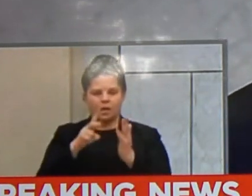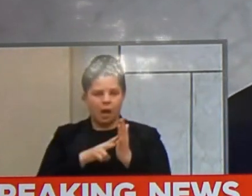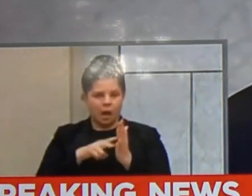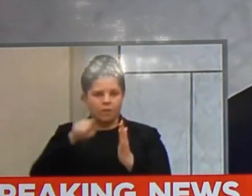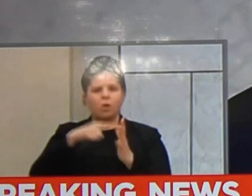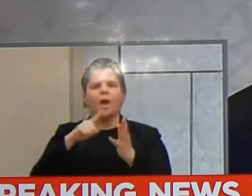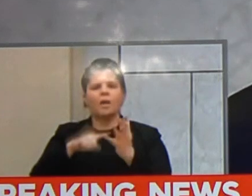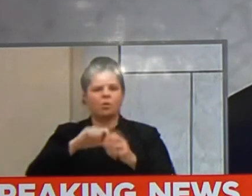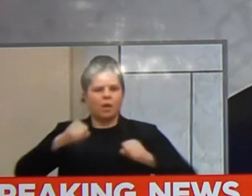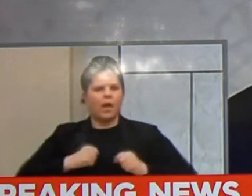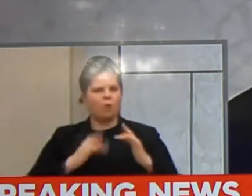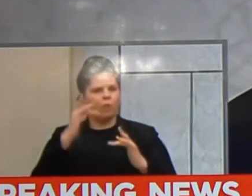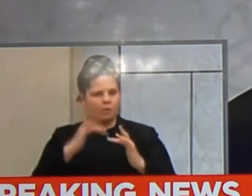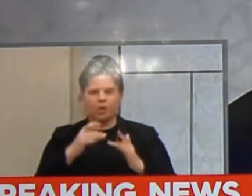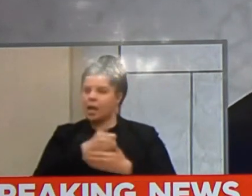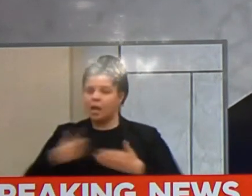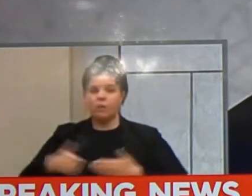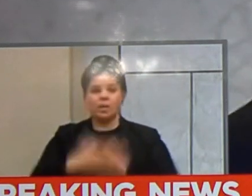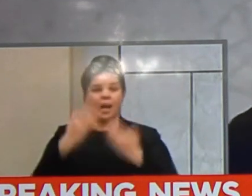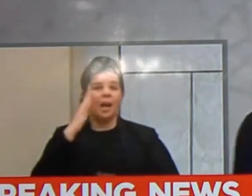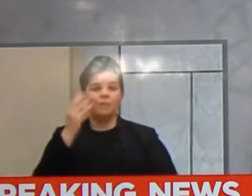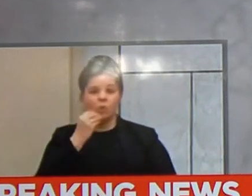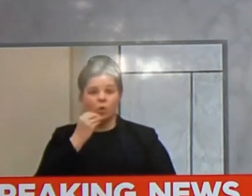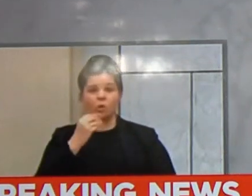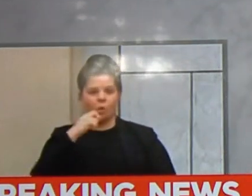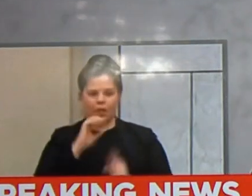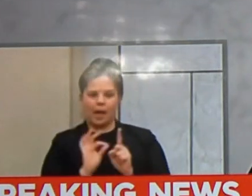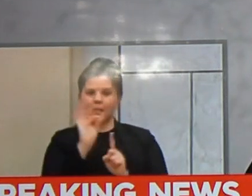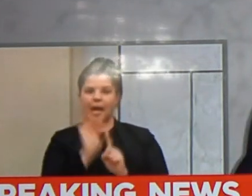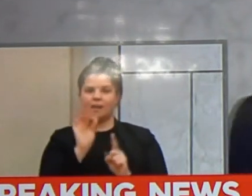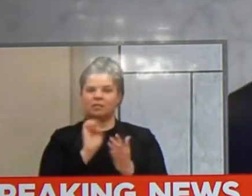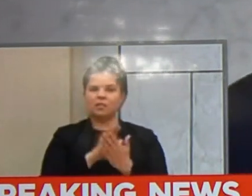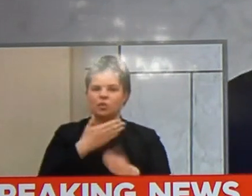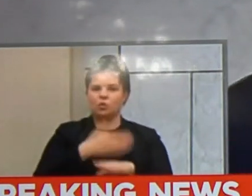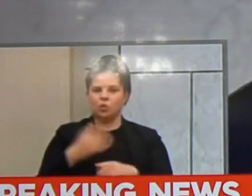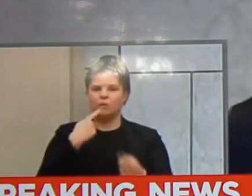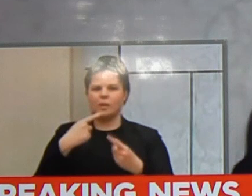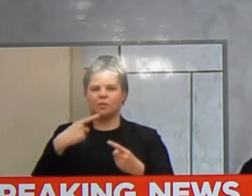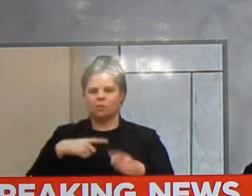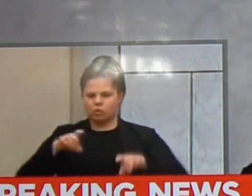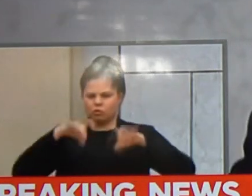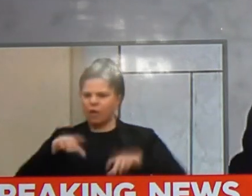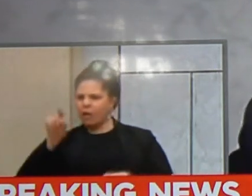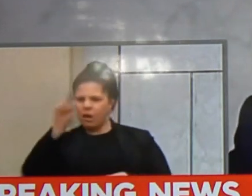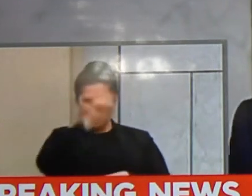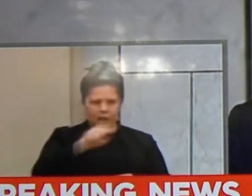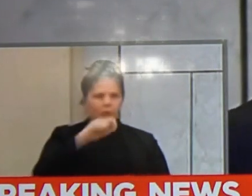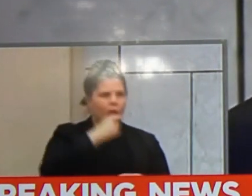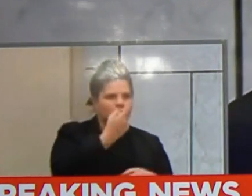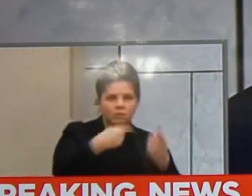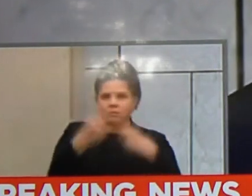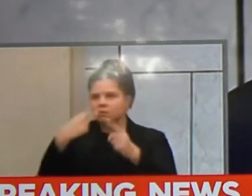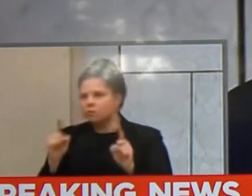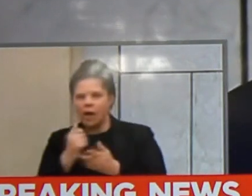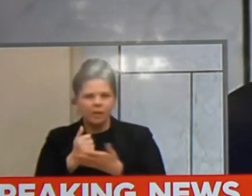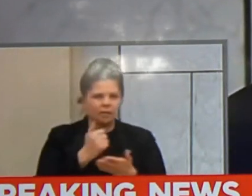in the afternoon because that is the period of time in which all the information has come through from the states and territories. You will note many of the premiers